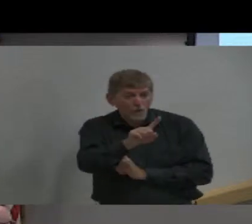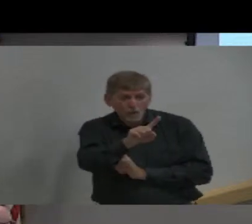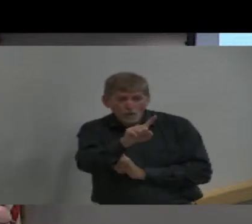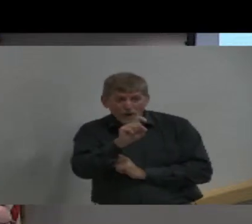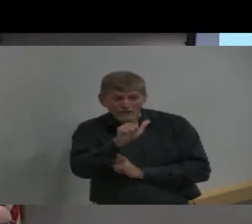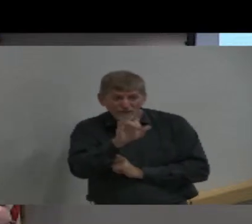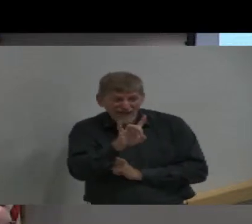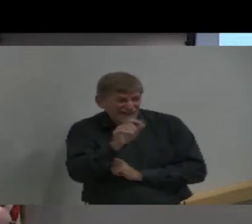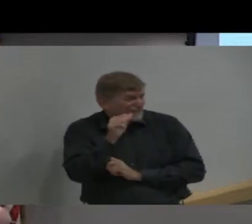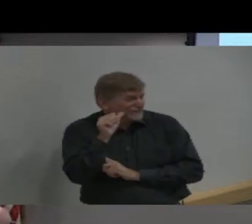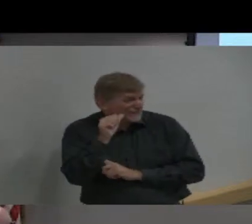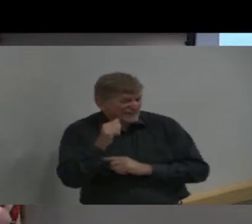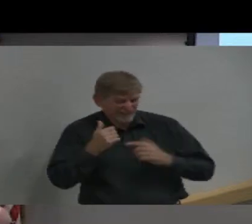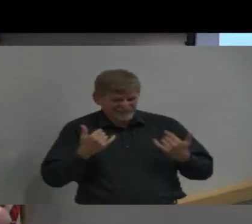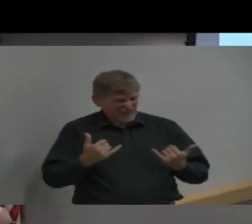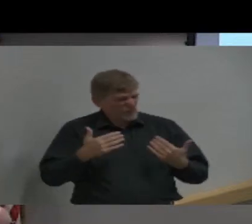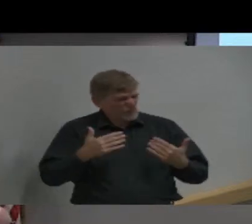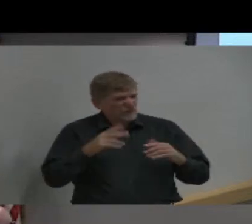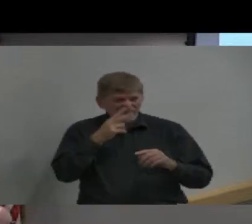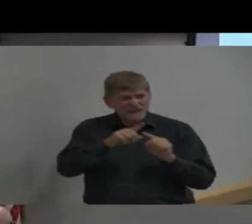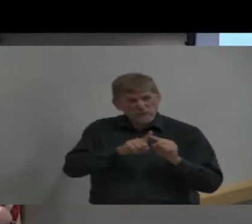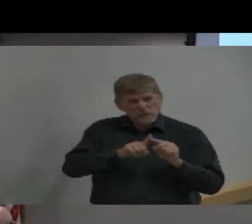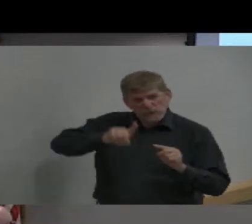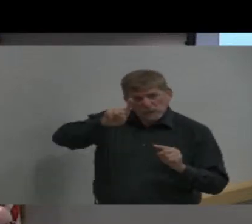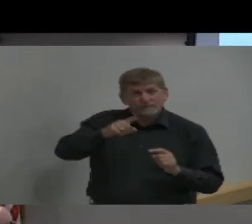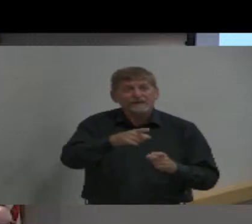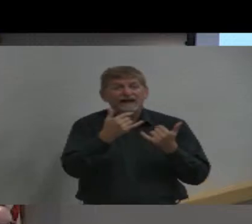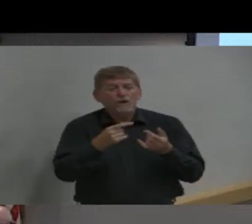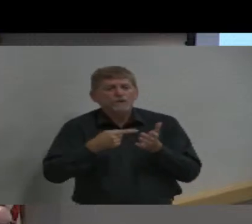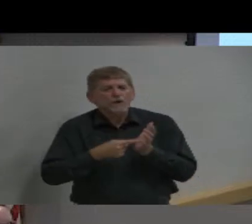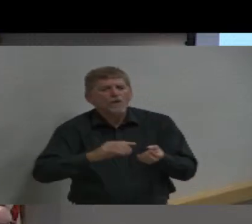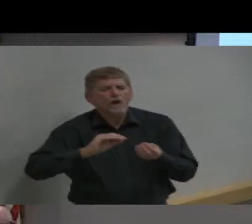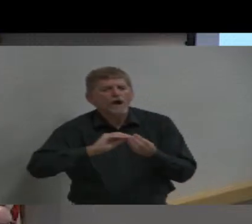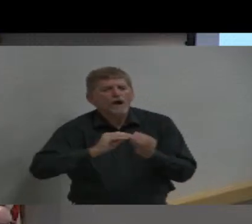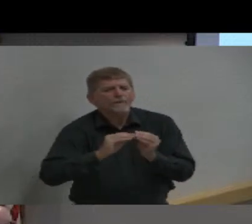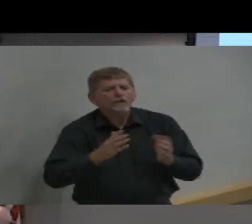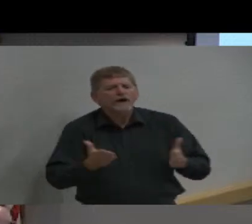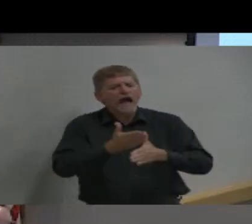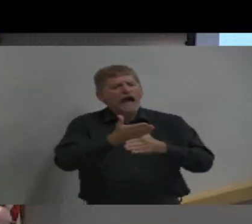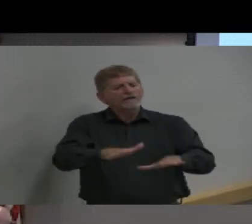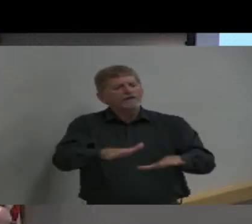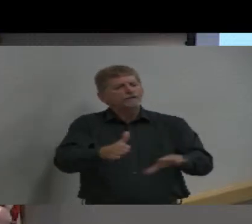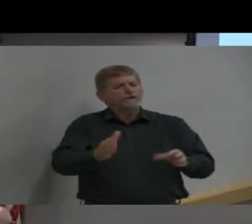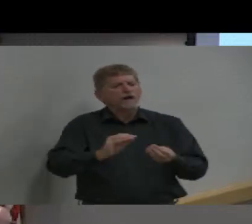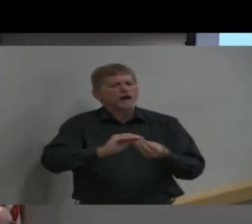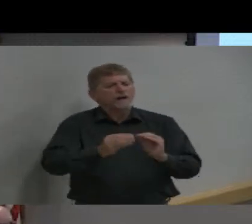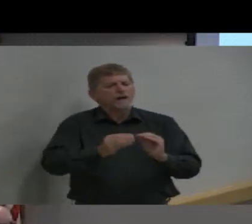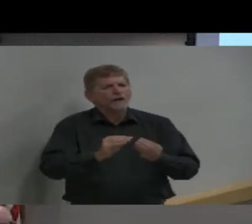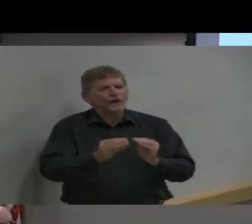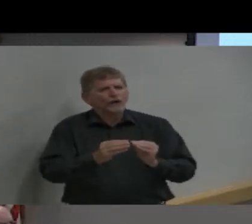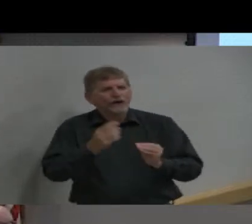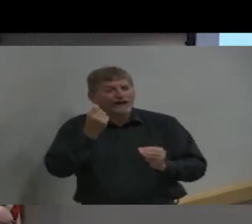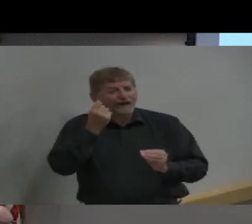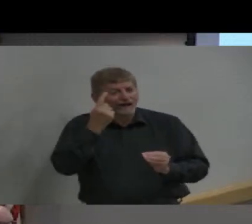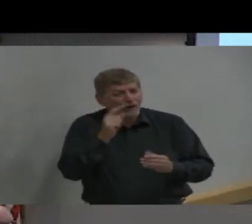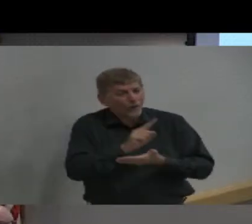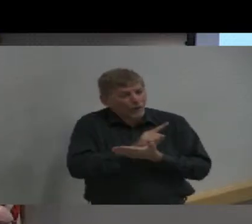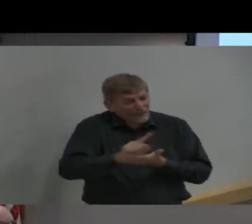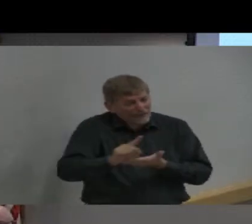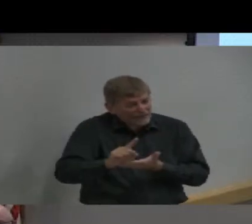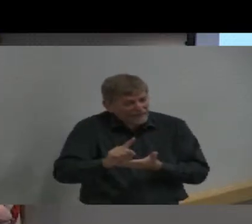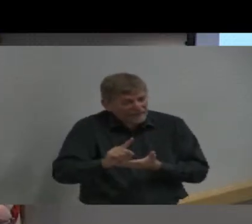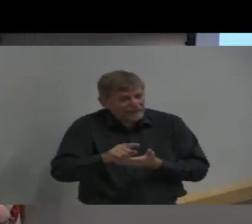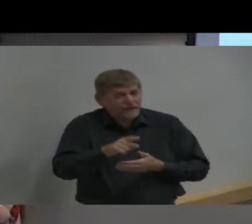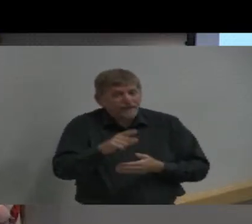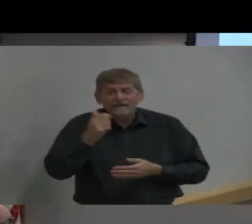This next slide shows the average number of new cases of COVID-19, daily new cases by